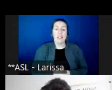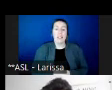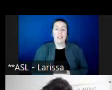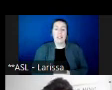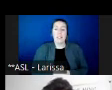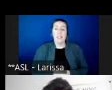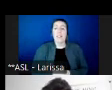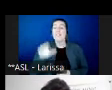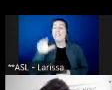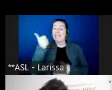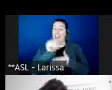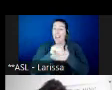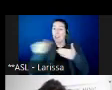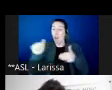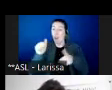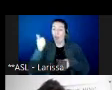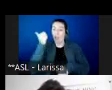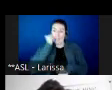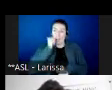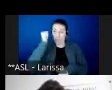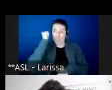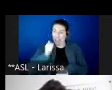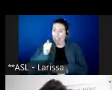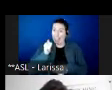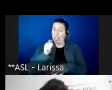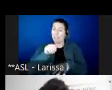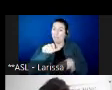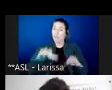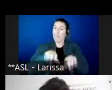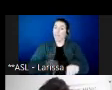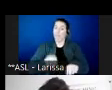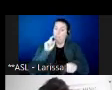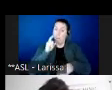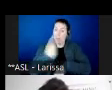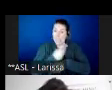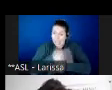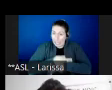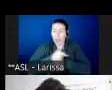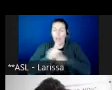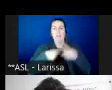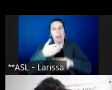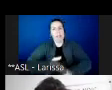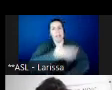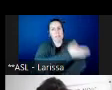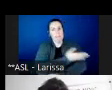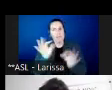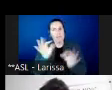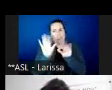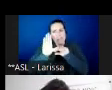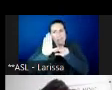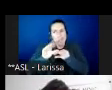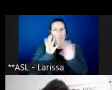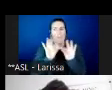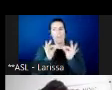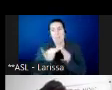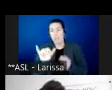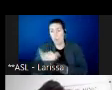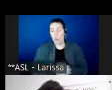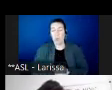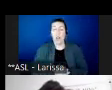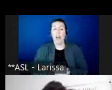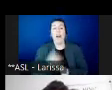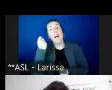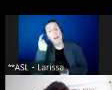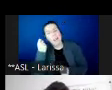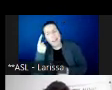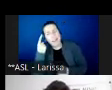$10 a day spaces, as well as significant cuts that have been made to childcare costs for families. However, there's